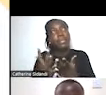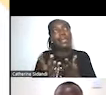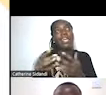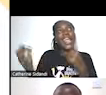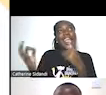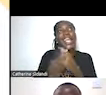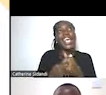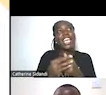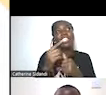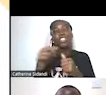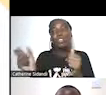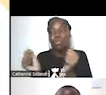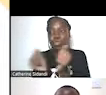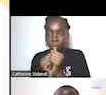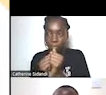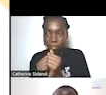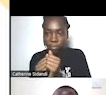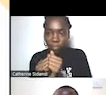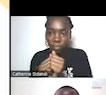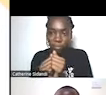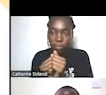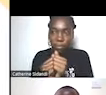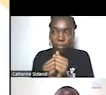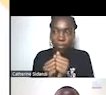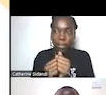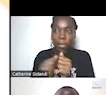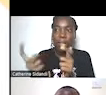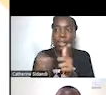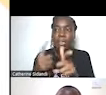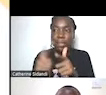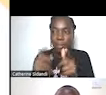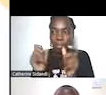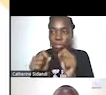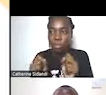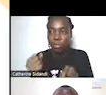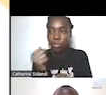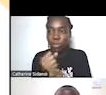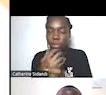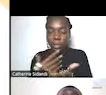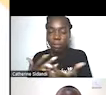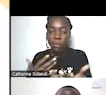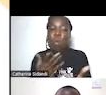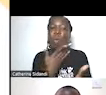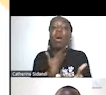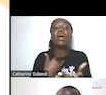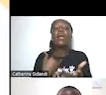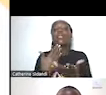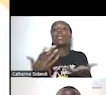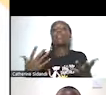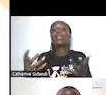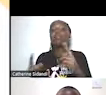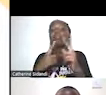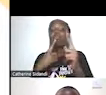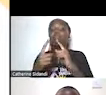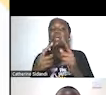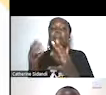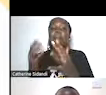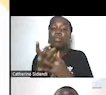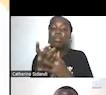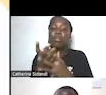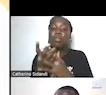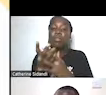to 10. So if I have anything that is going to consume or require them to think, then I need to bring them to discussion between 8 to 10, because after that